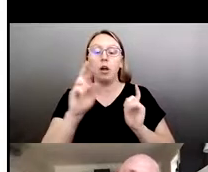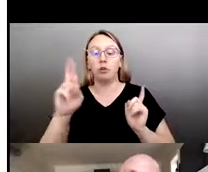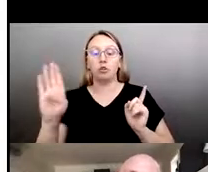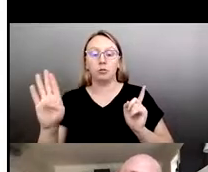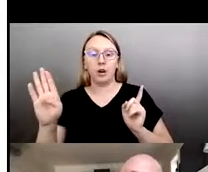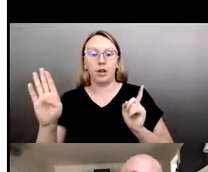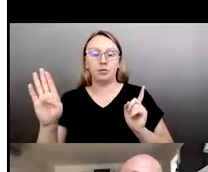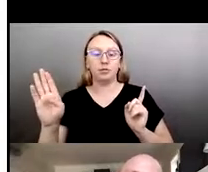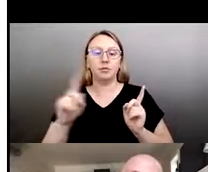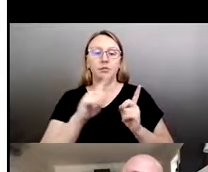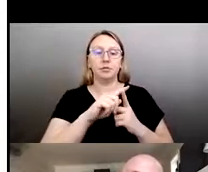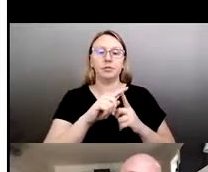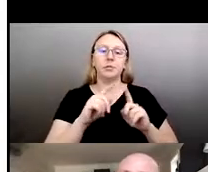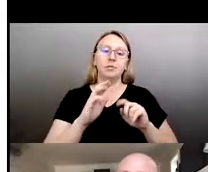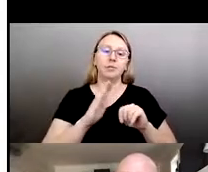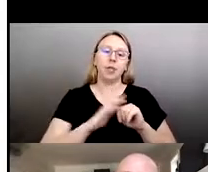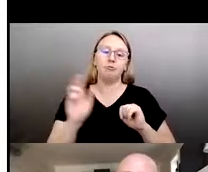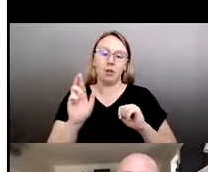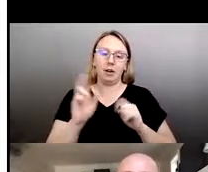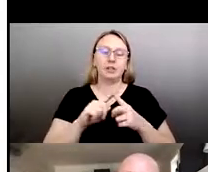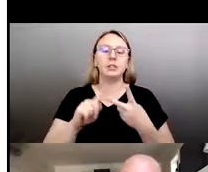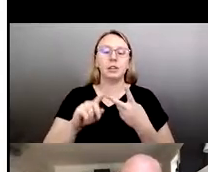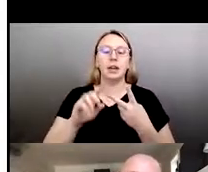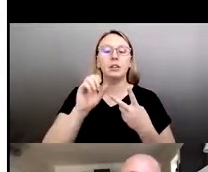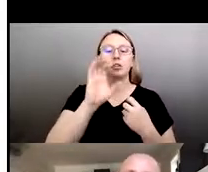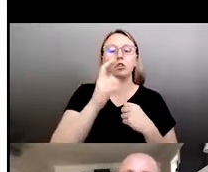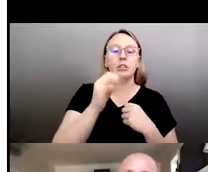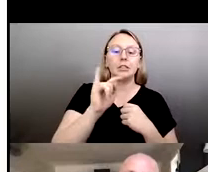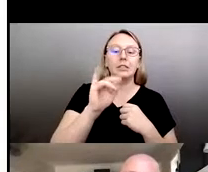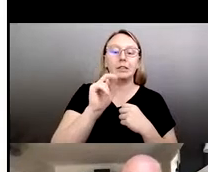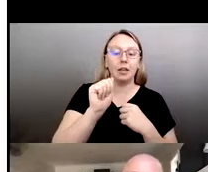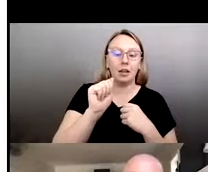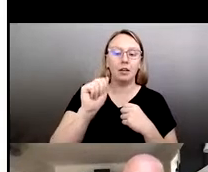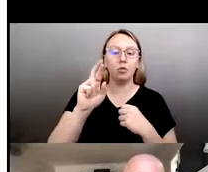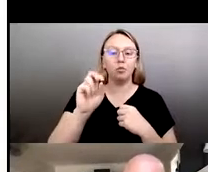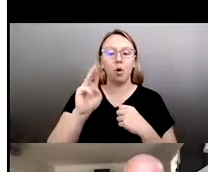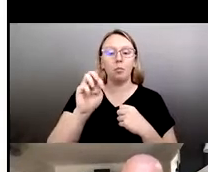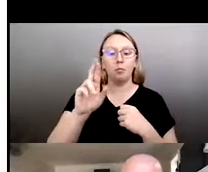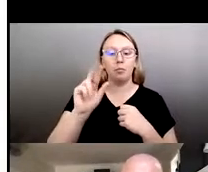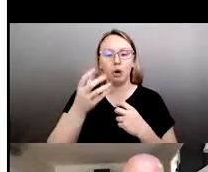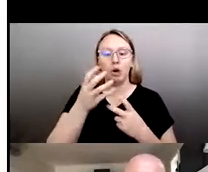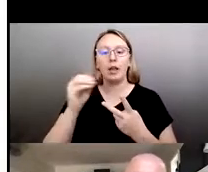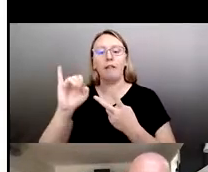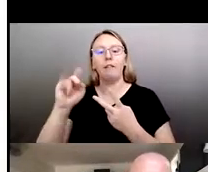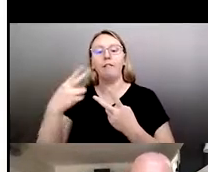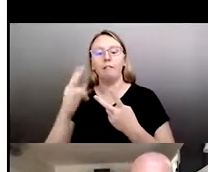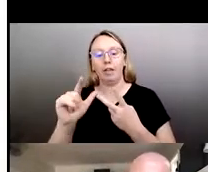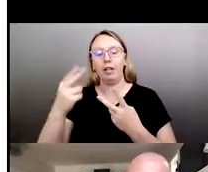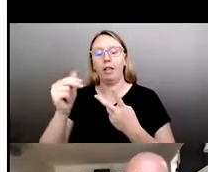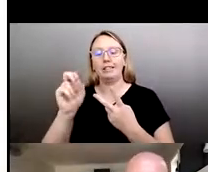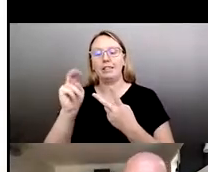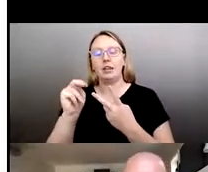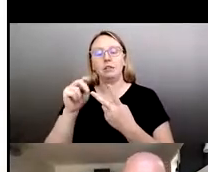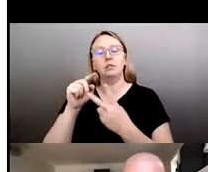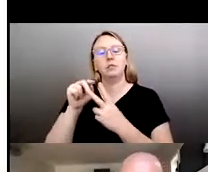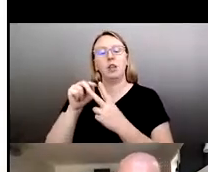hugging Phil Hansen. And so they were all students together. They exhibited together and traveled together and became very close friends. But this